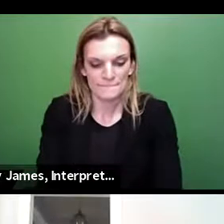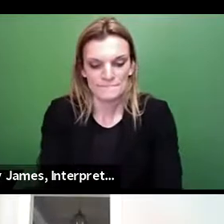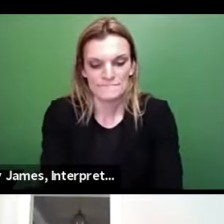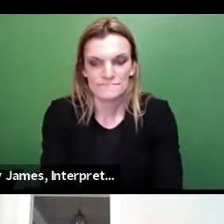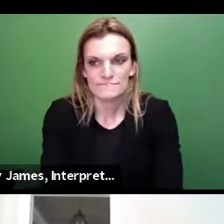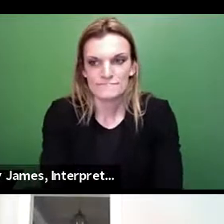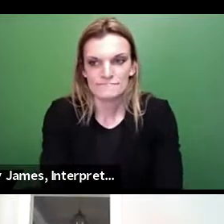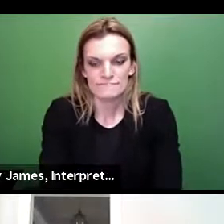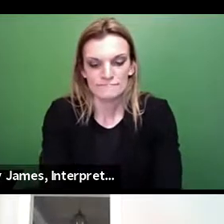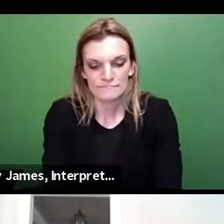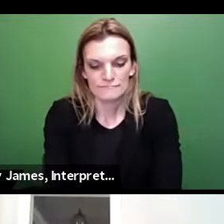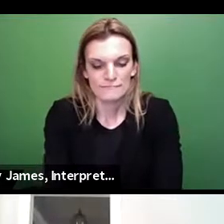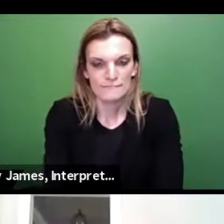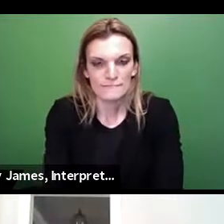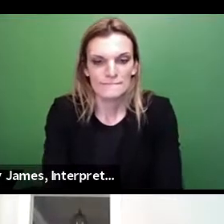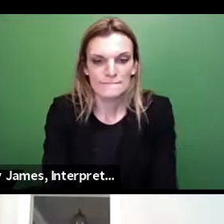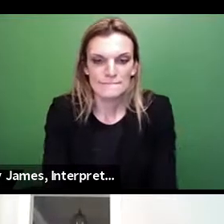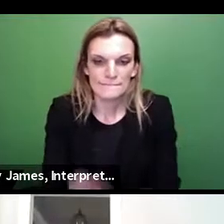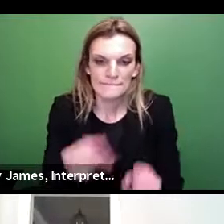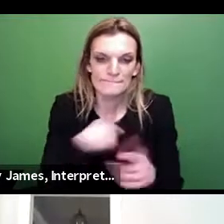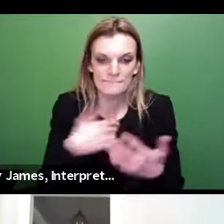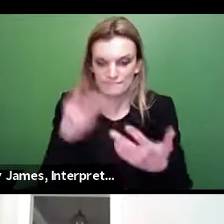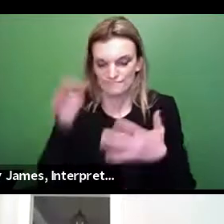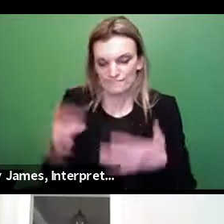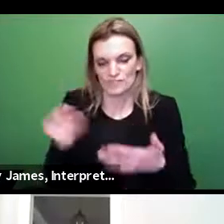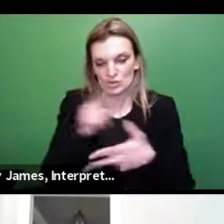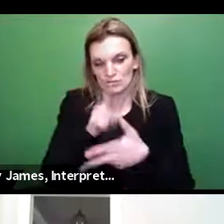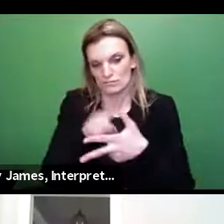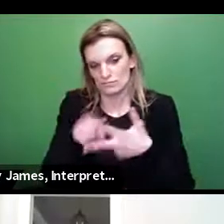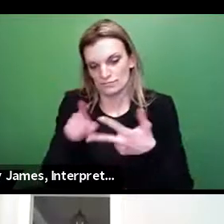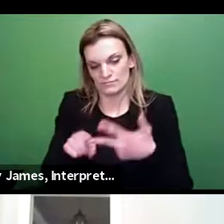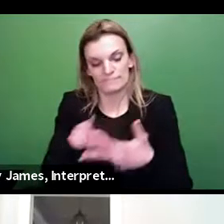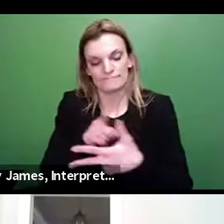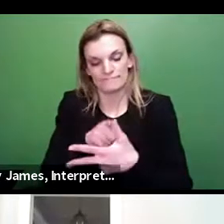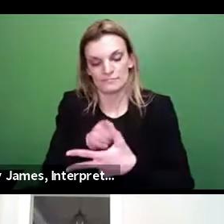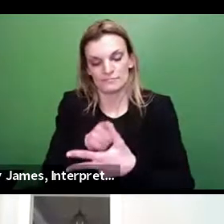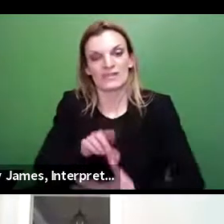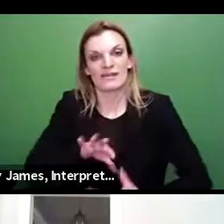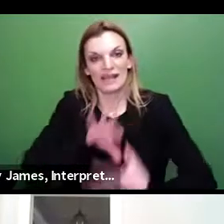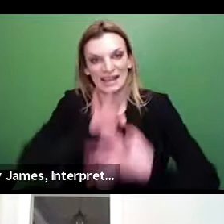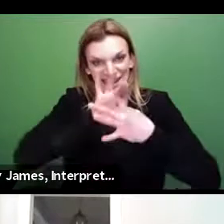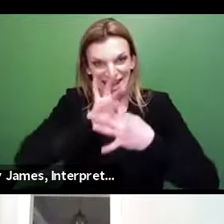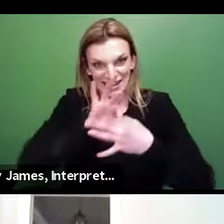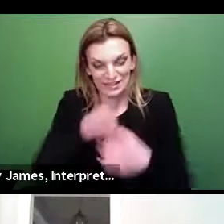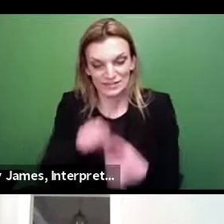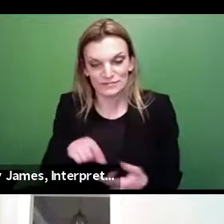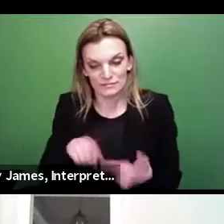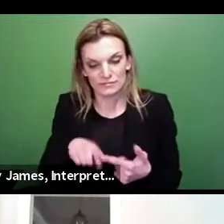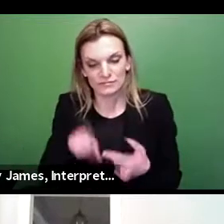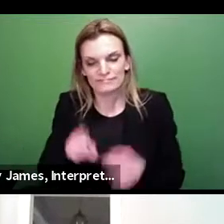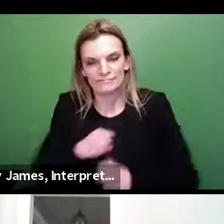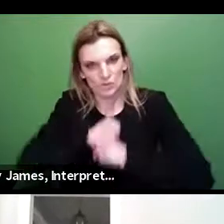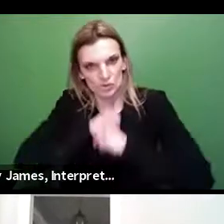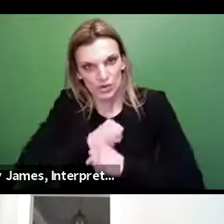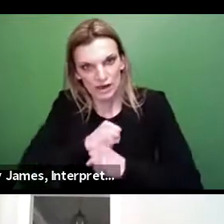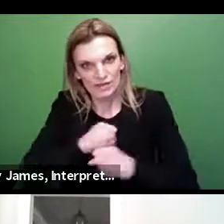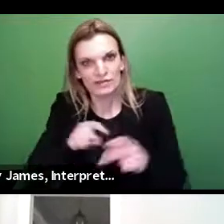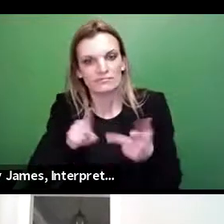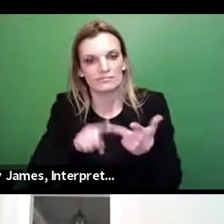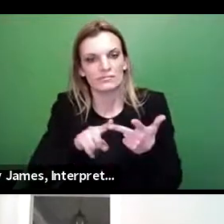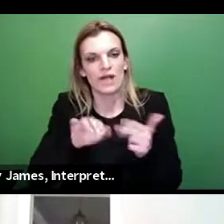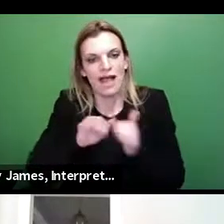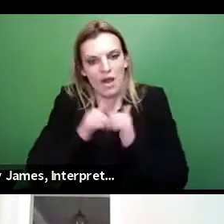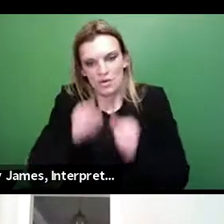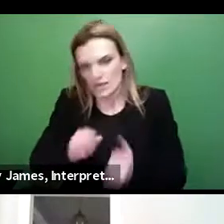three pronged approach: connect, strengthen, and mobilize to help